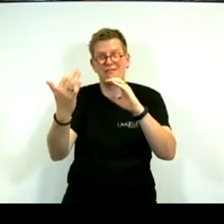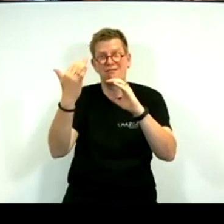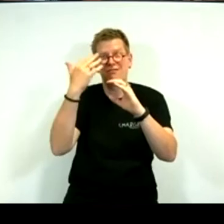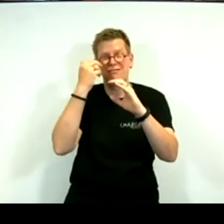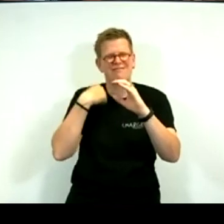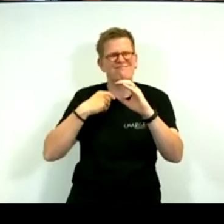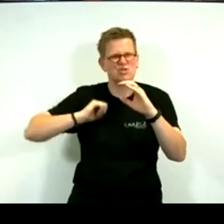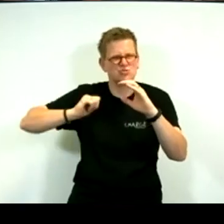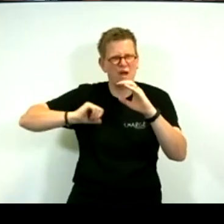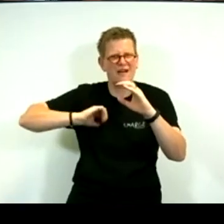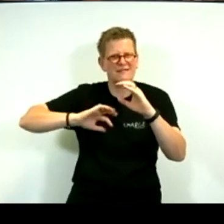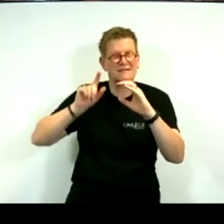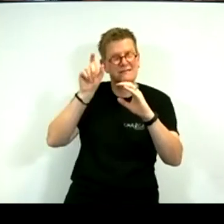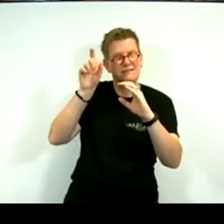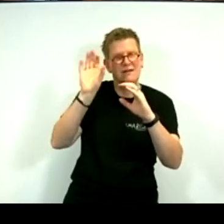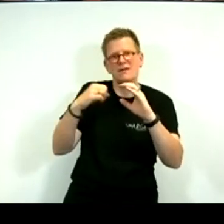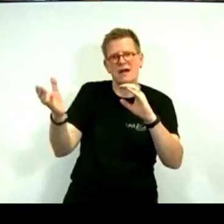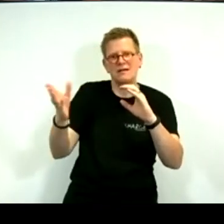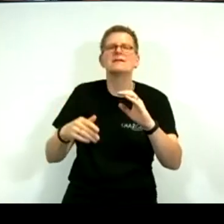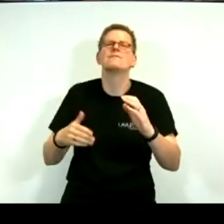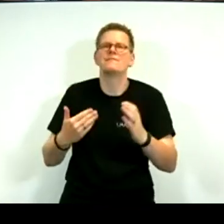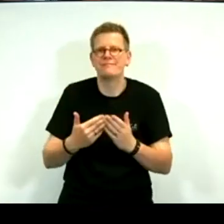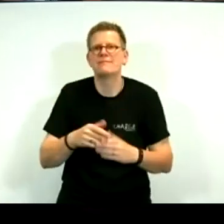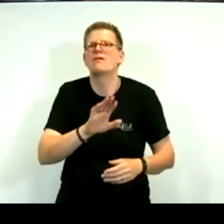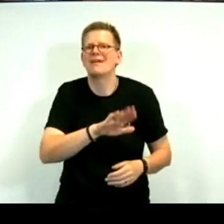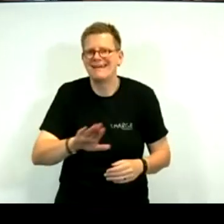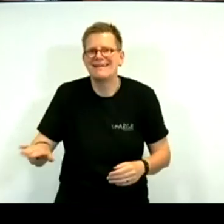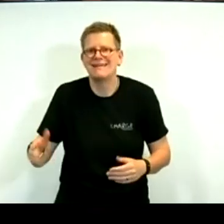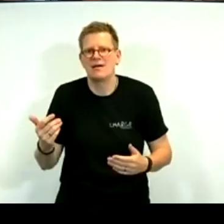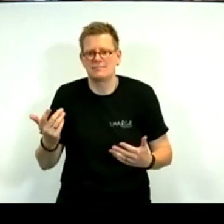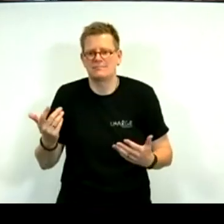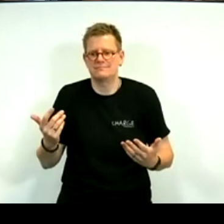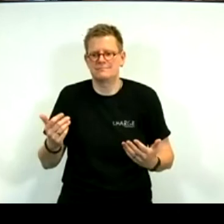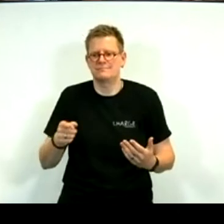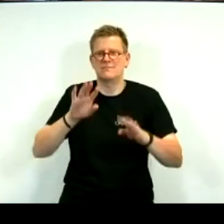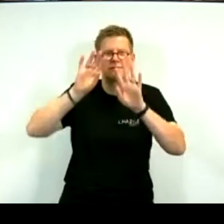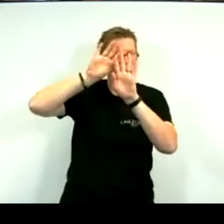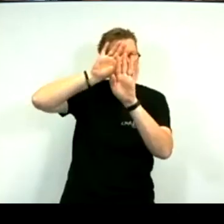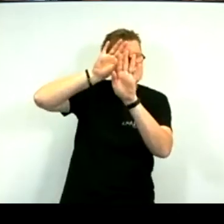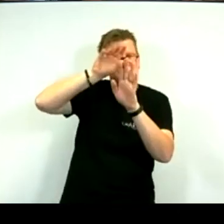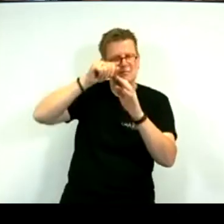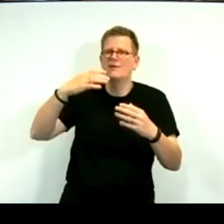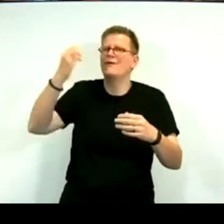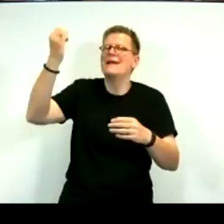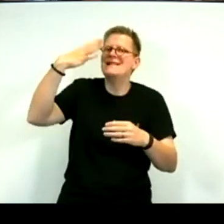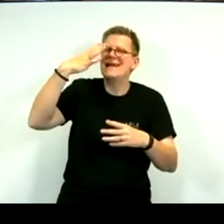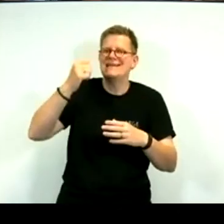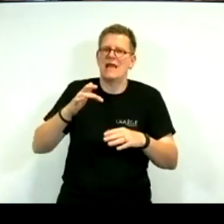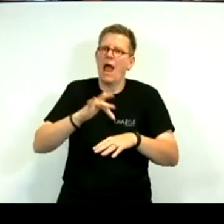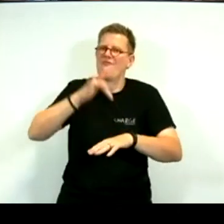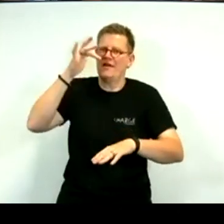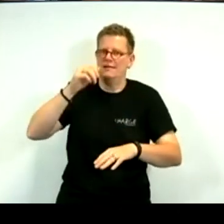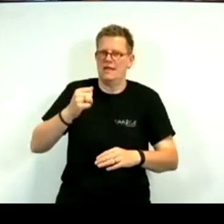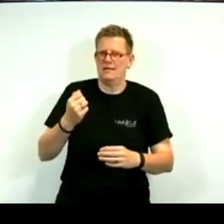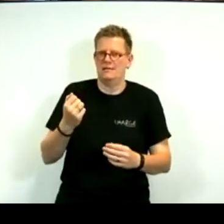children develop what's called photophobia, where they don't want to look. They cover their eyes, they screw their faces. They don't want to